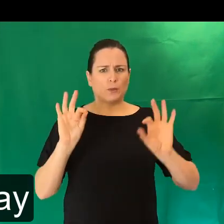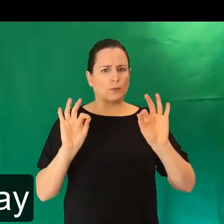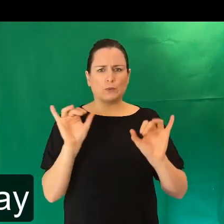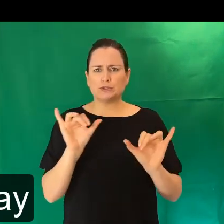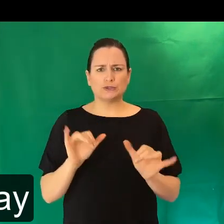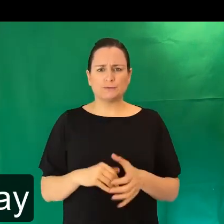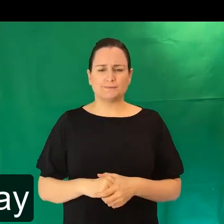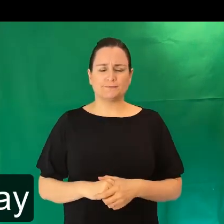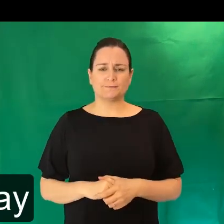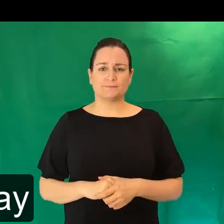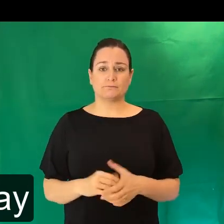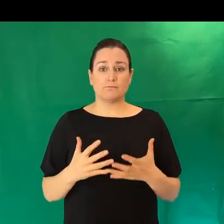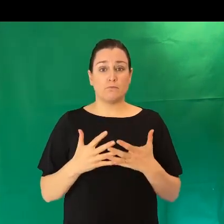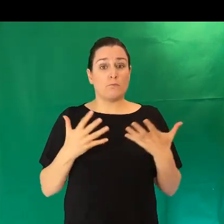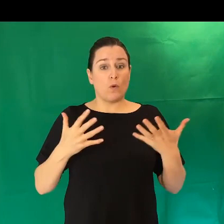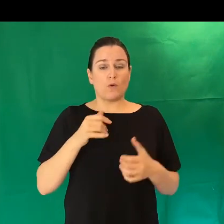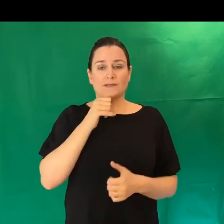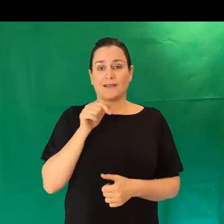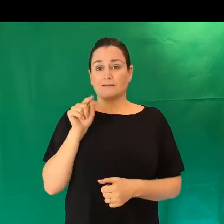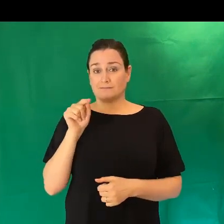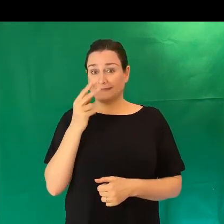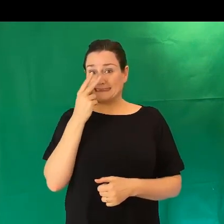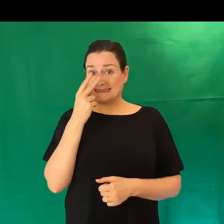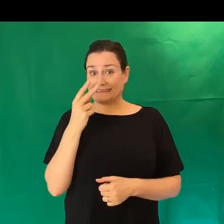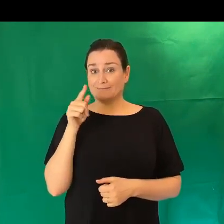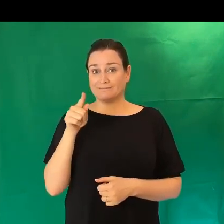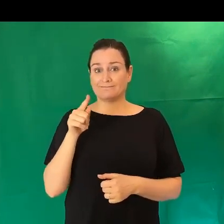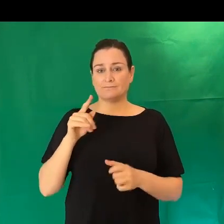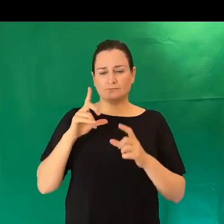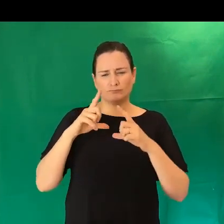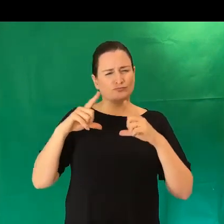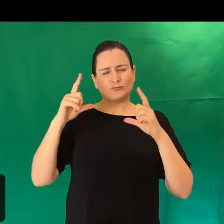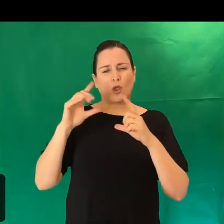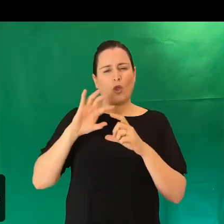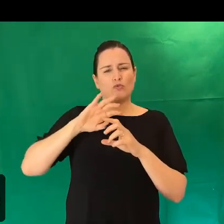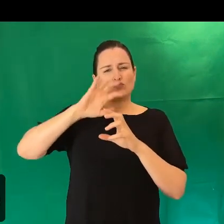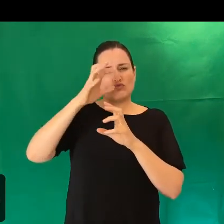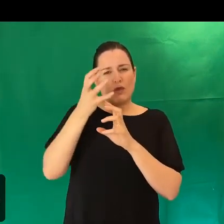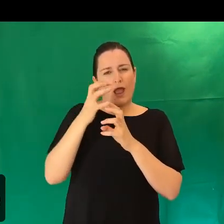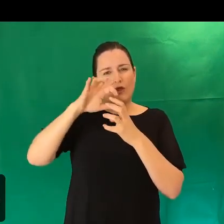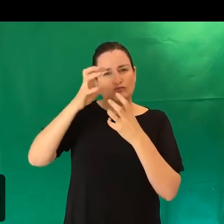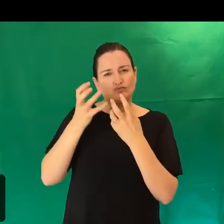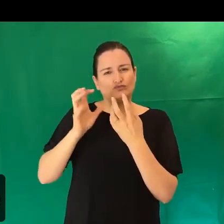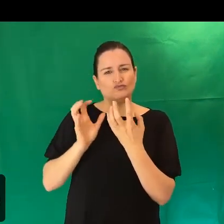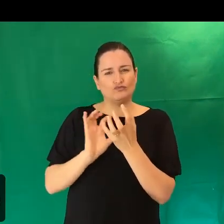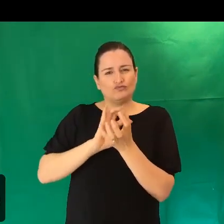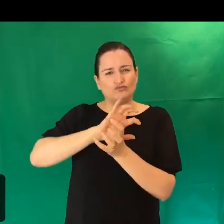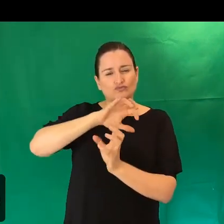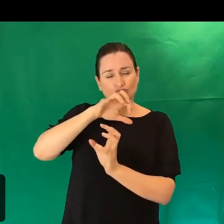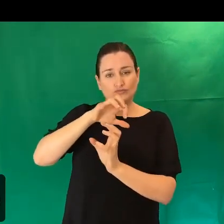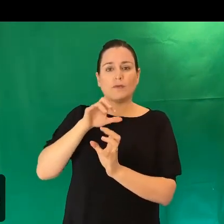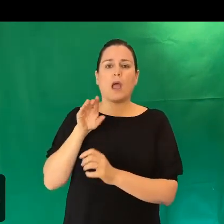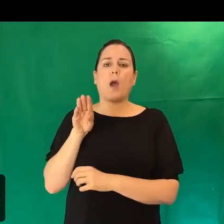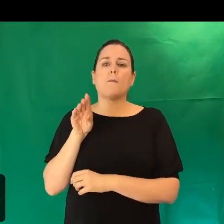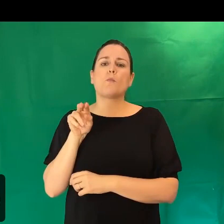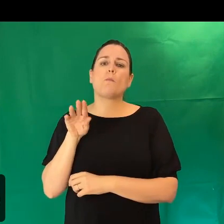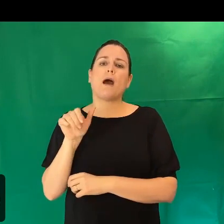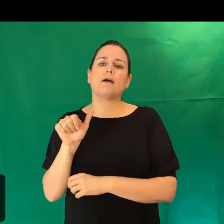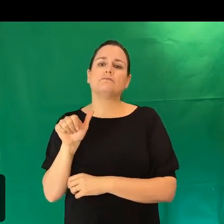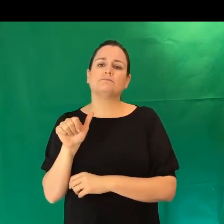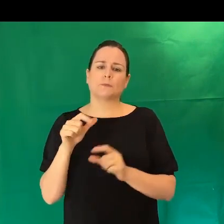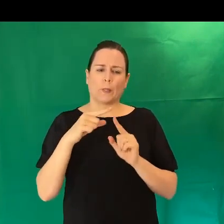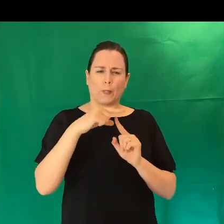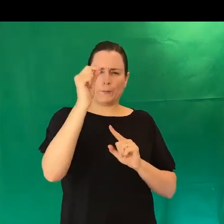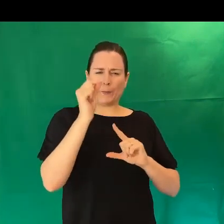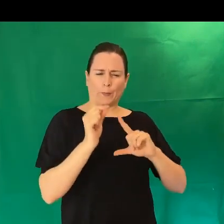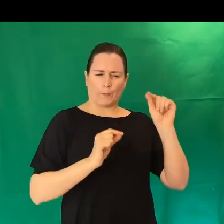Most people say that the rounded form on the right is the buba, and the spiky form on the